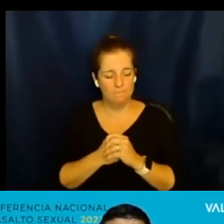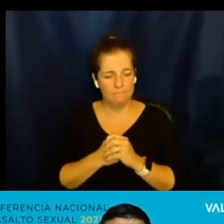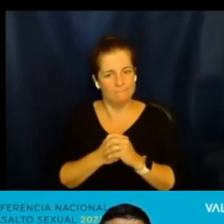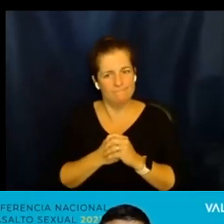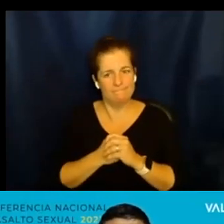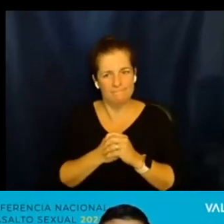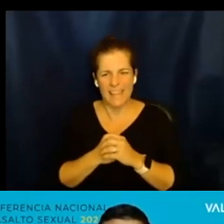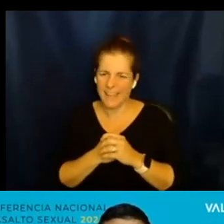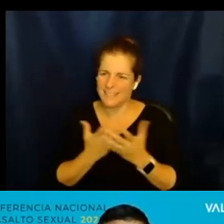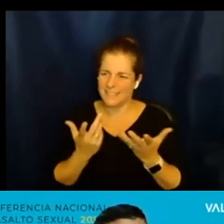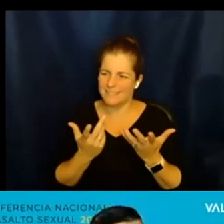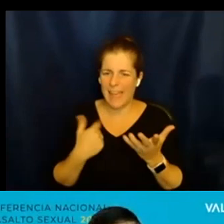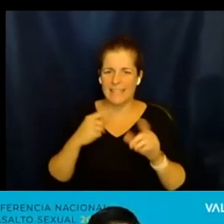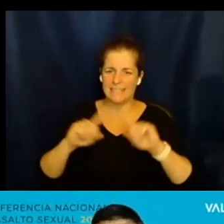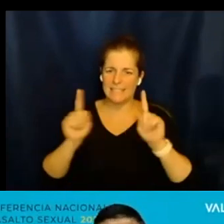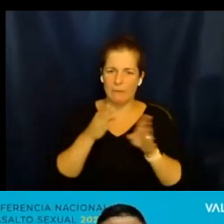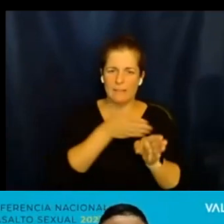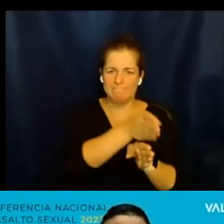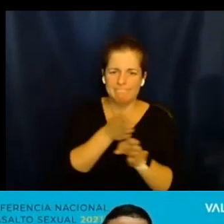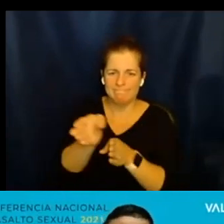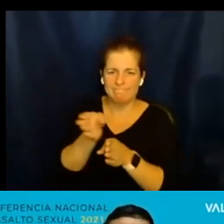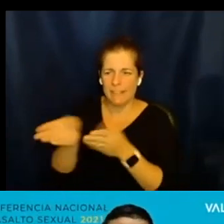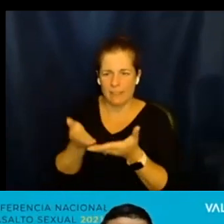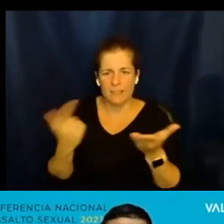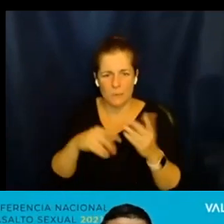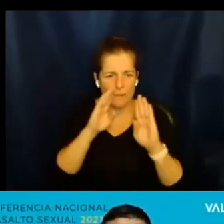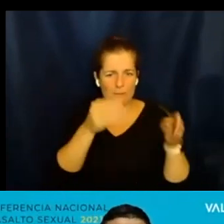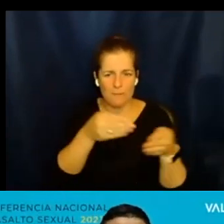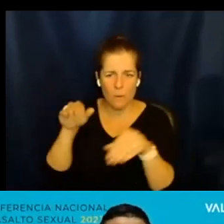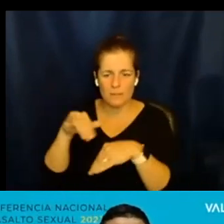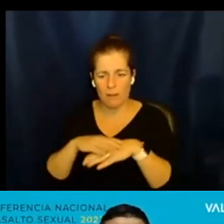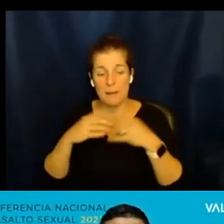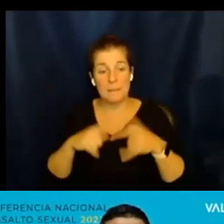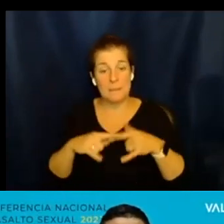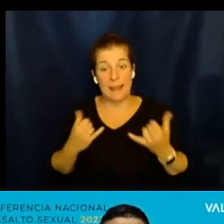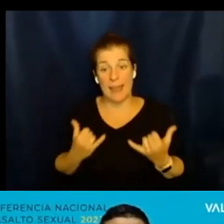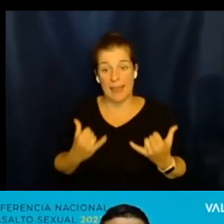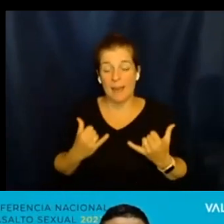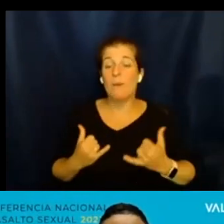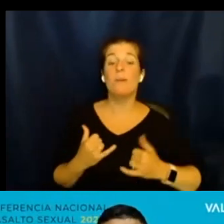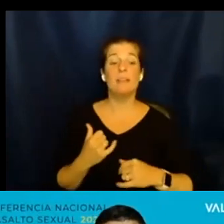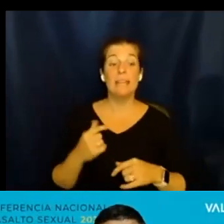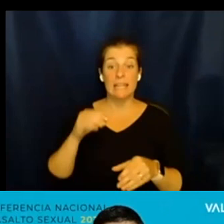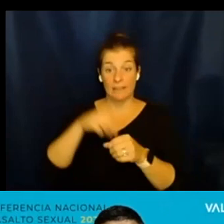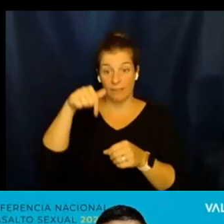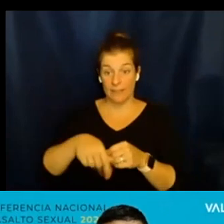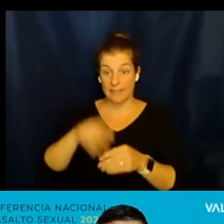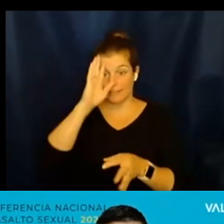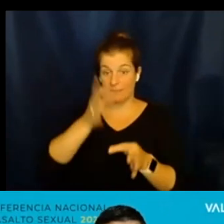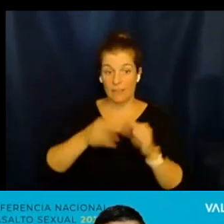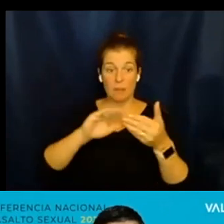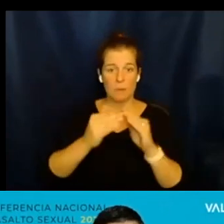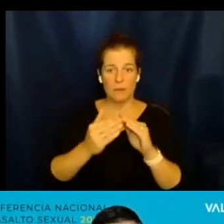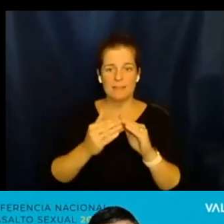but I'd like to point out how we in the faith communities have united with the